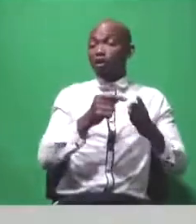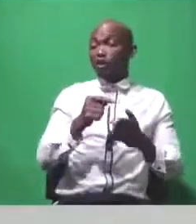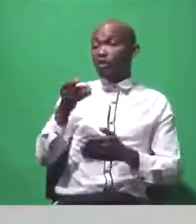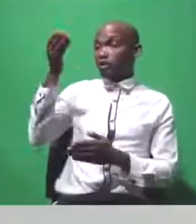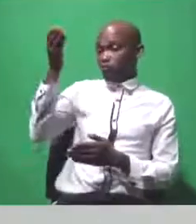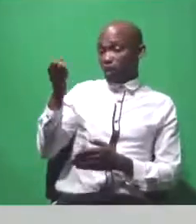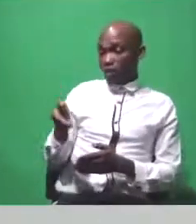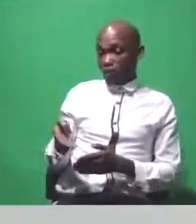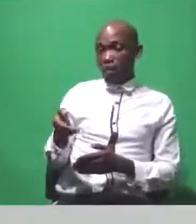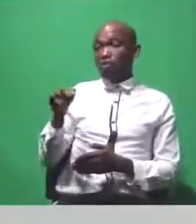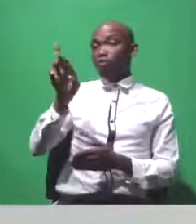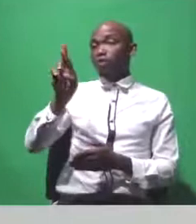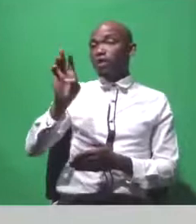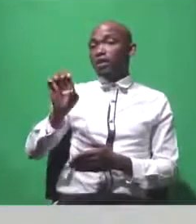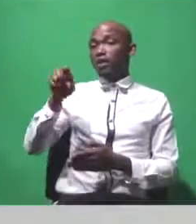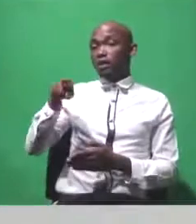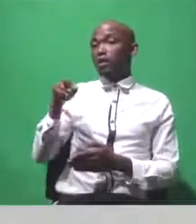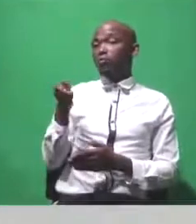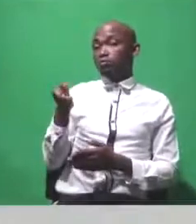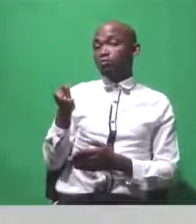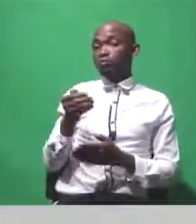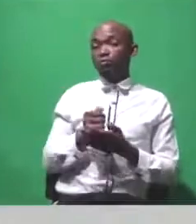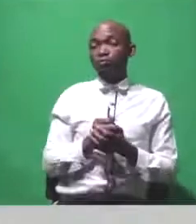that lifting